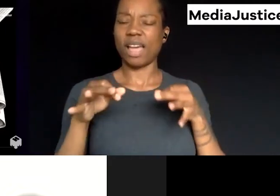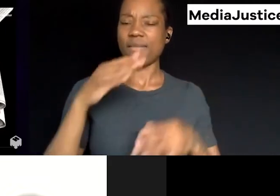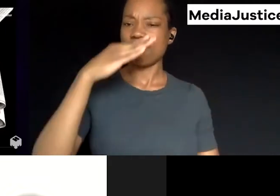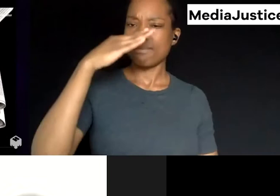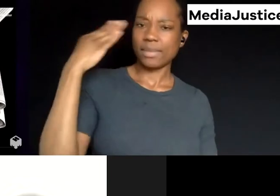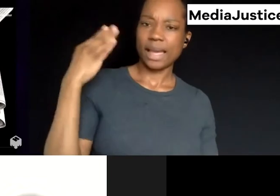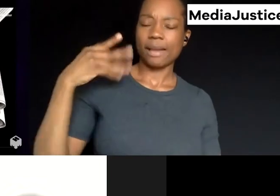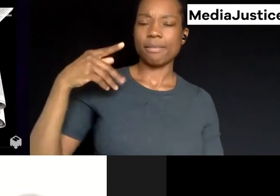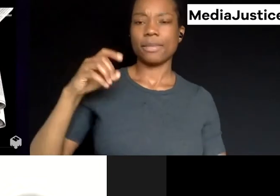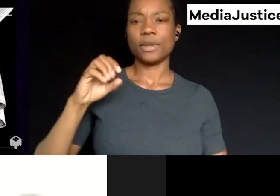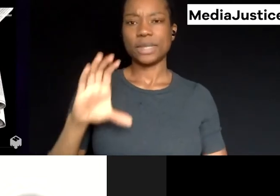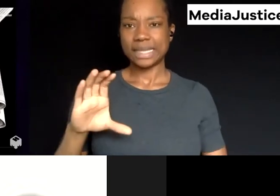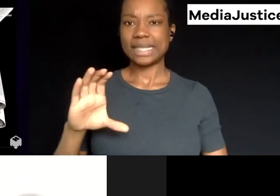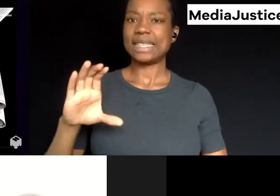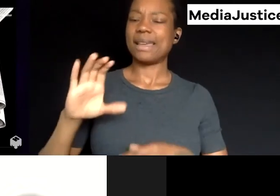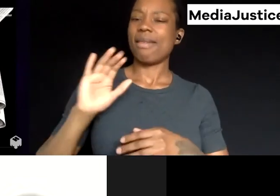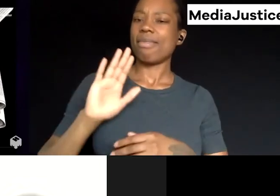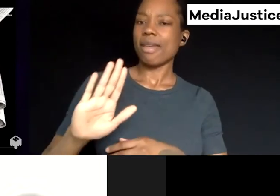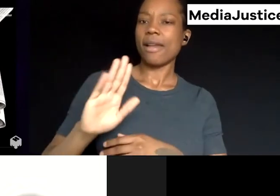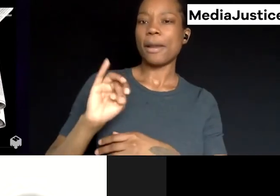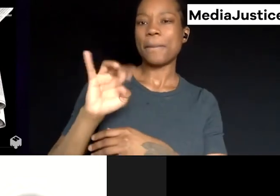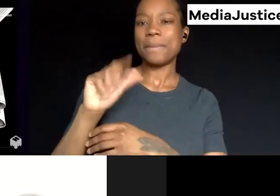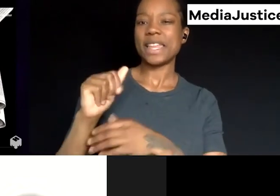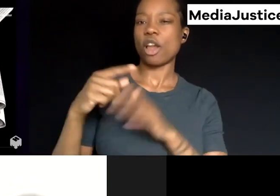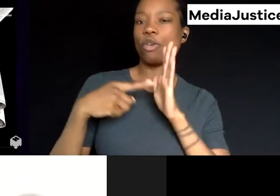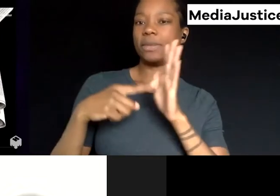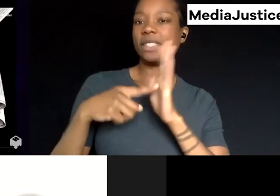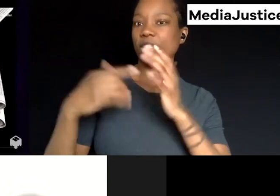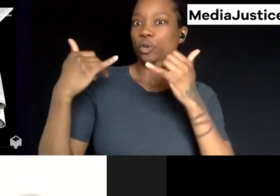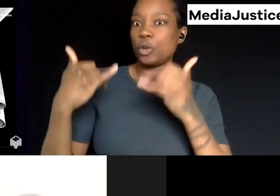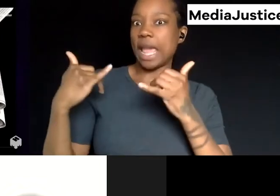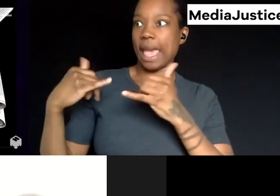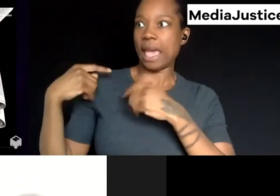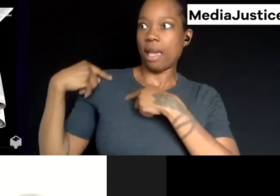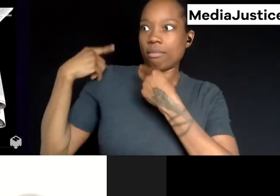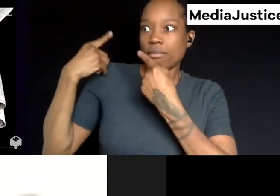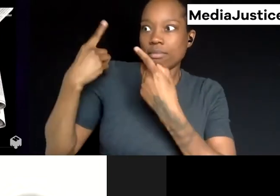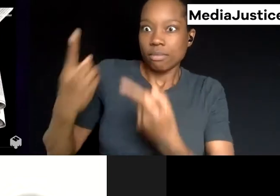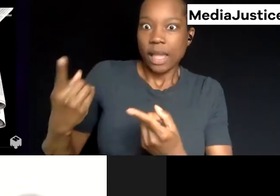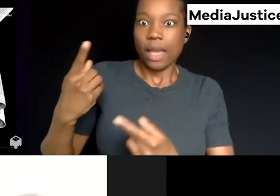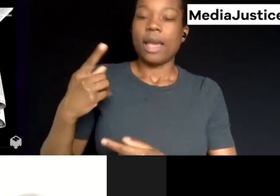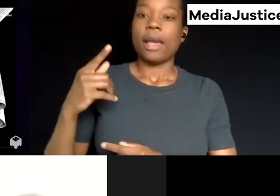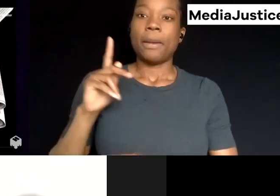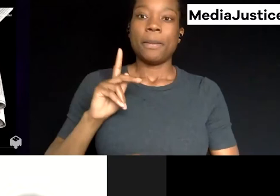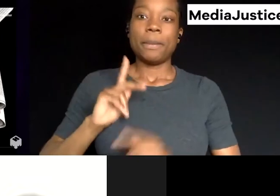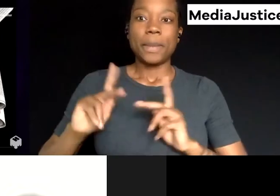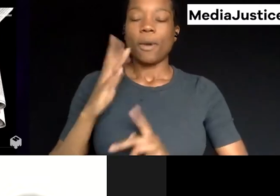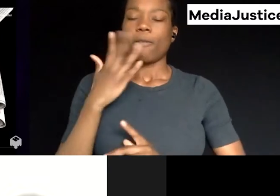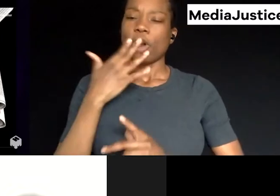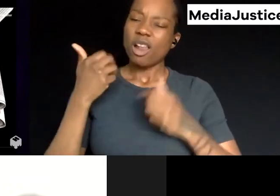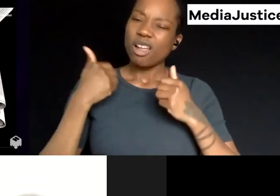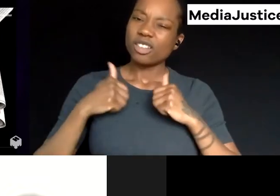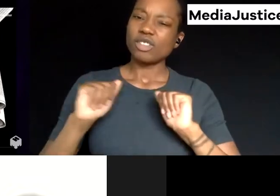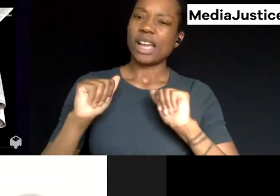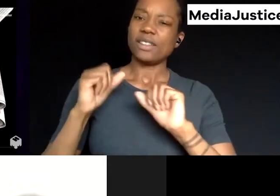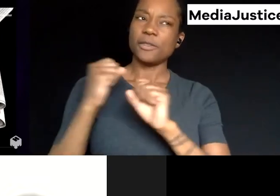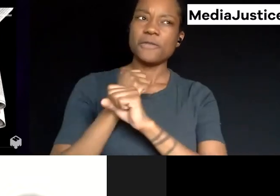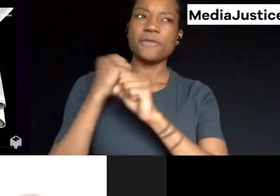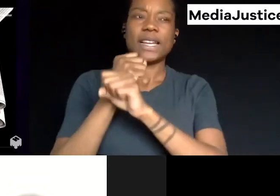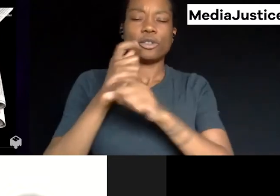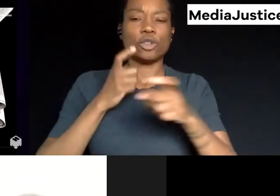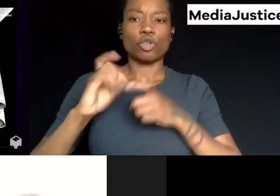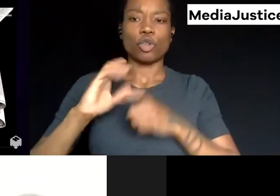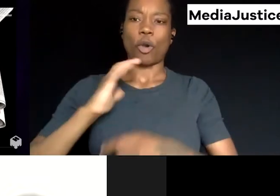well as where people of color have fought to control our own stories. And we learned about incredible kind of